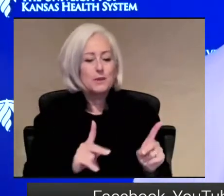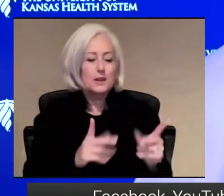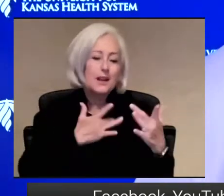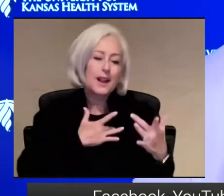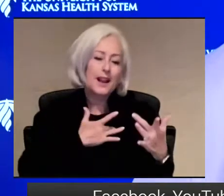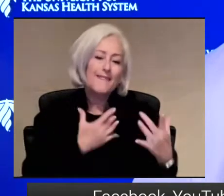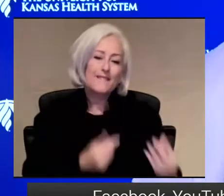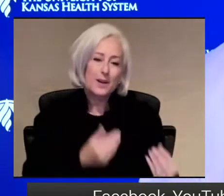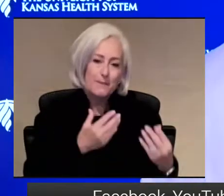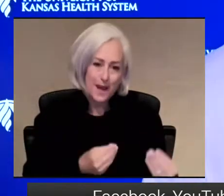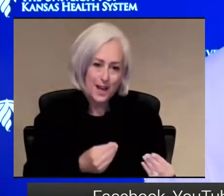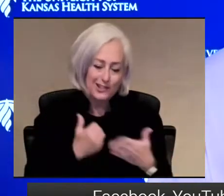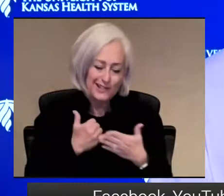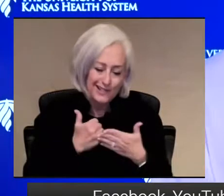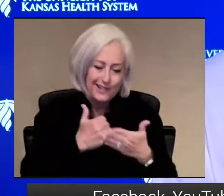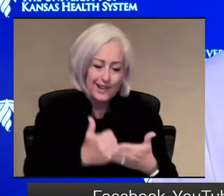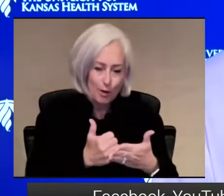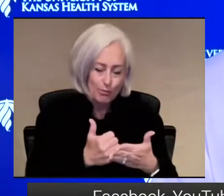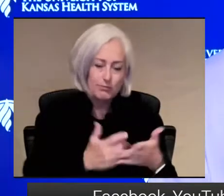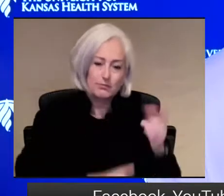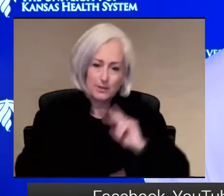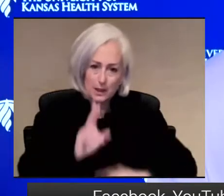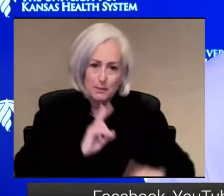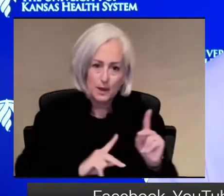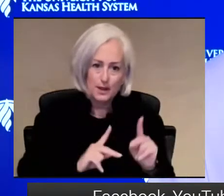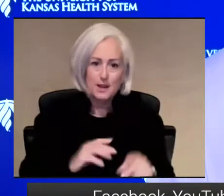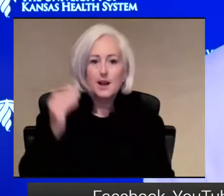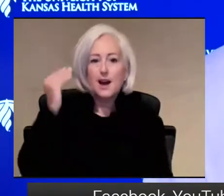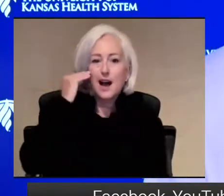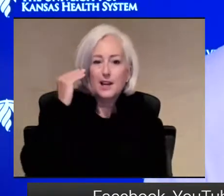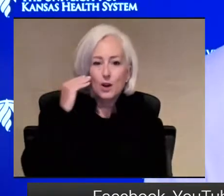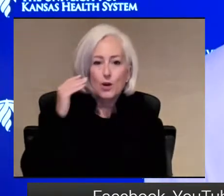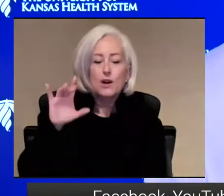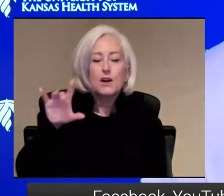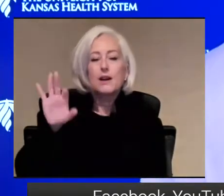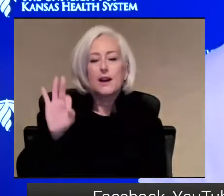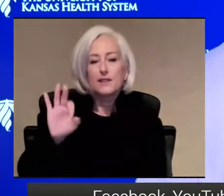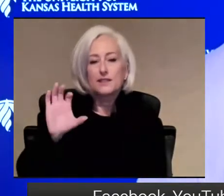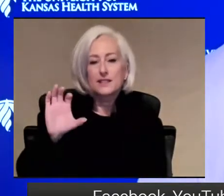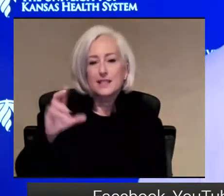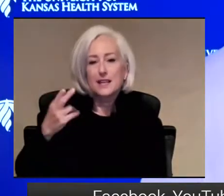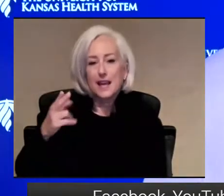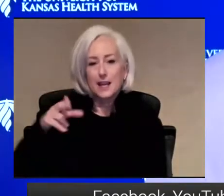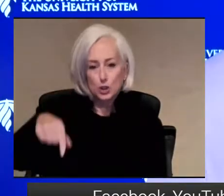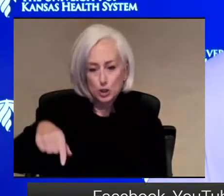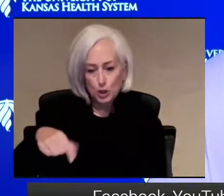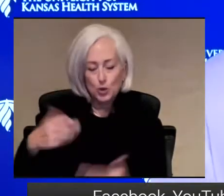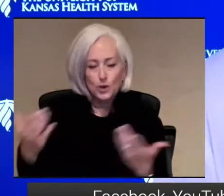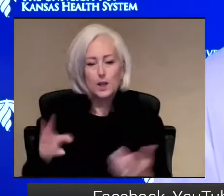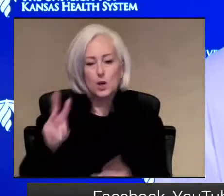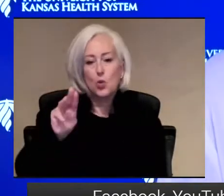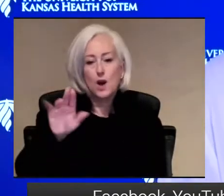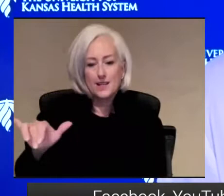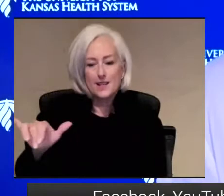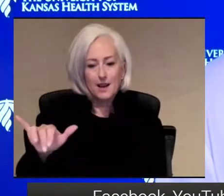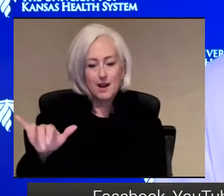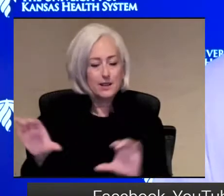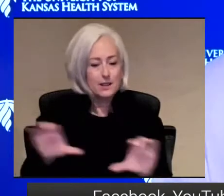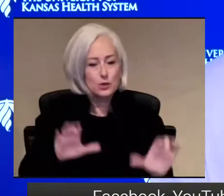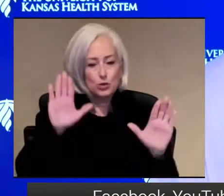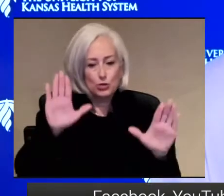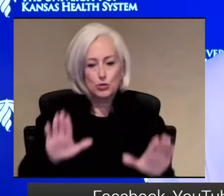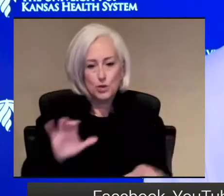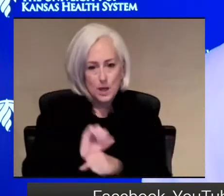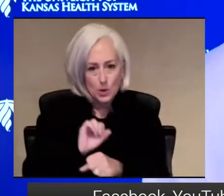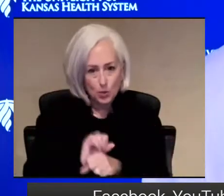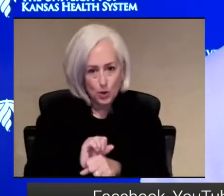cause. I know that we have FCHQs here in Wyandotte County. They do great work. I was fortunate enough to do some residency training at